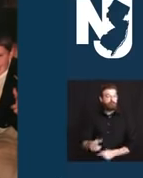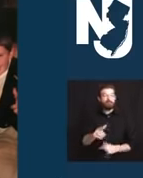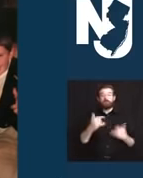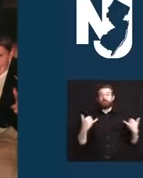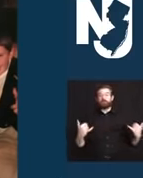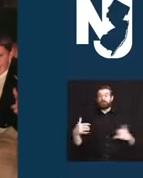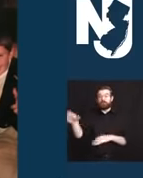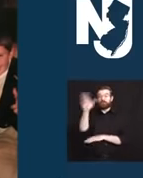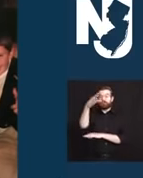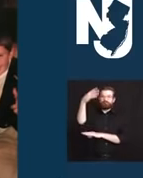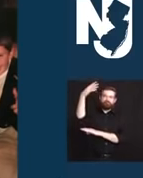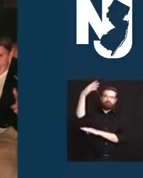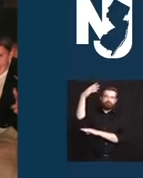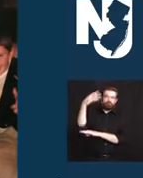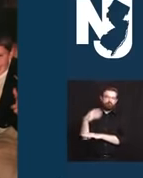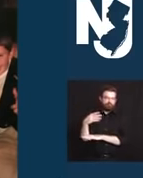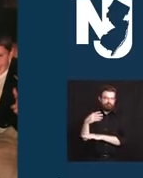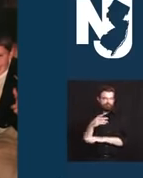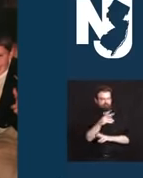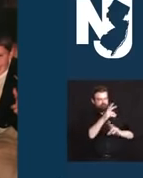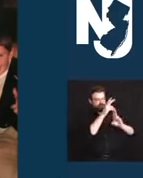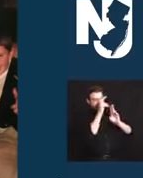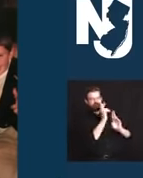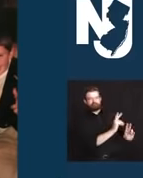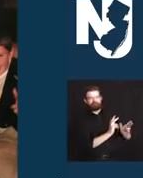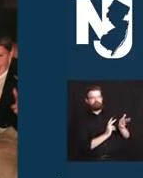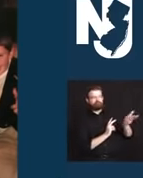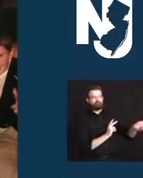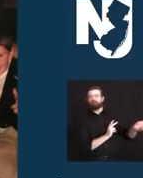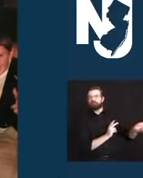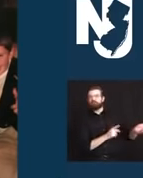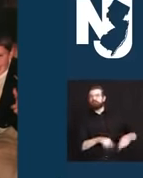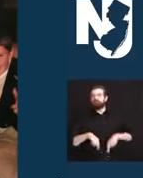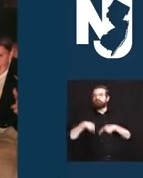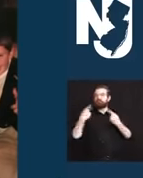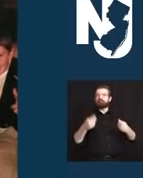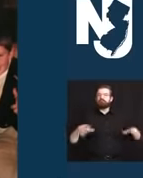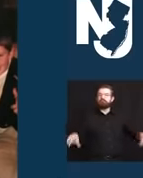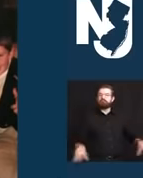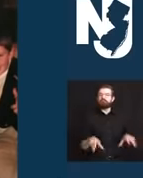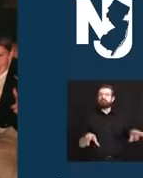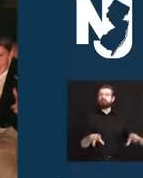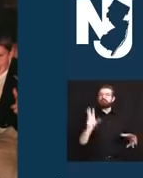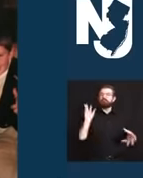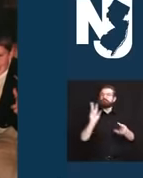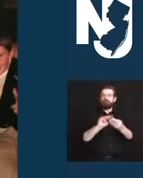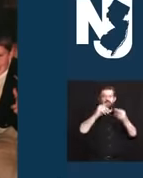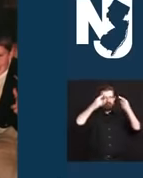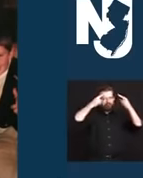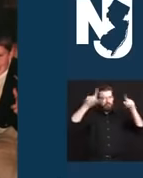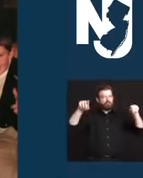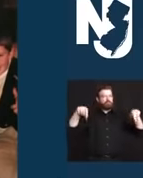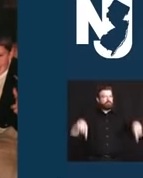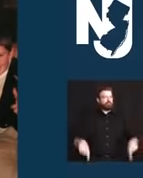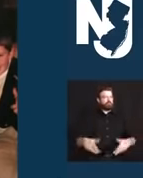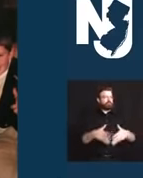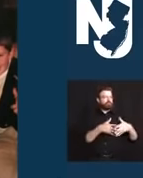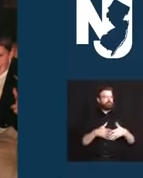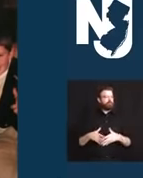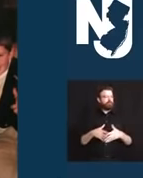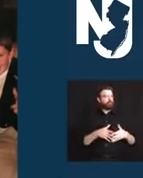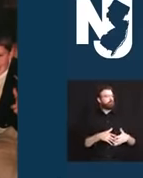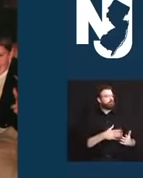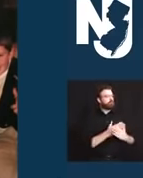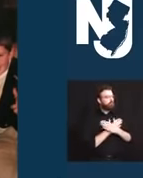his public life ensuring that our nation lived up to its grandest ideals. May he rest in peace and may he rest in